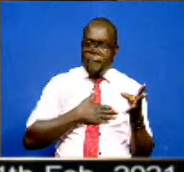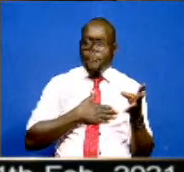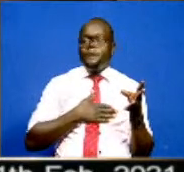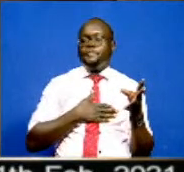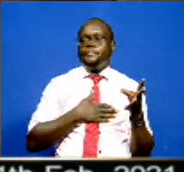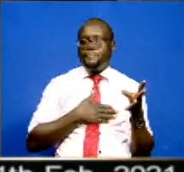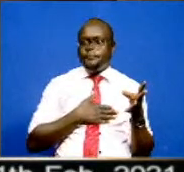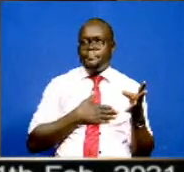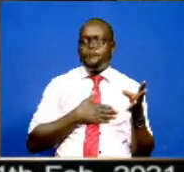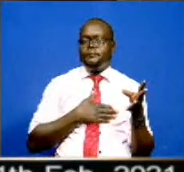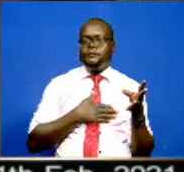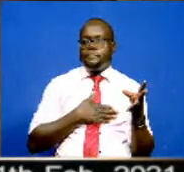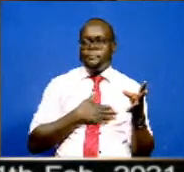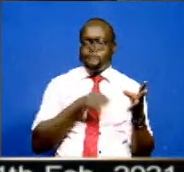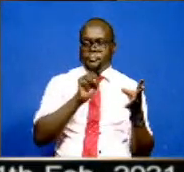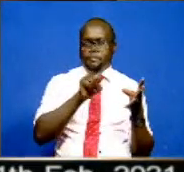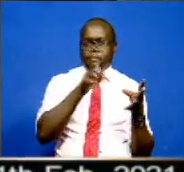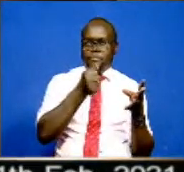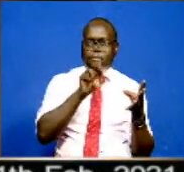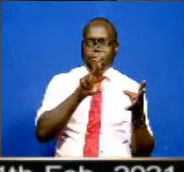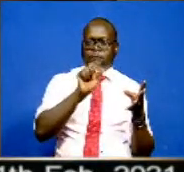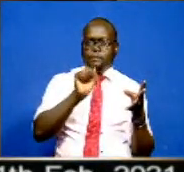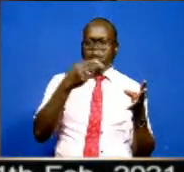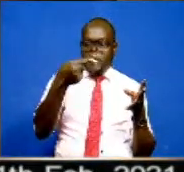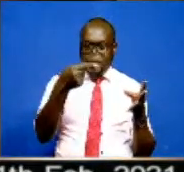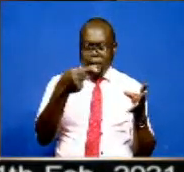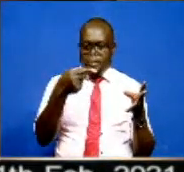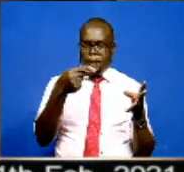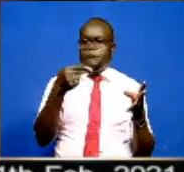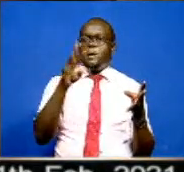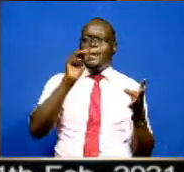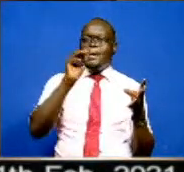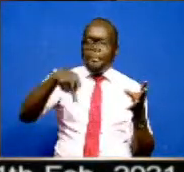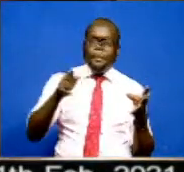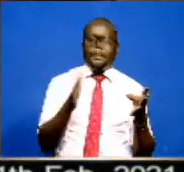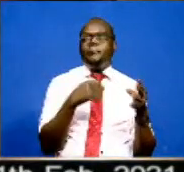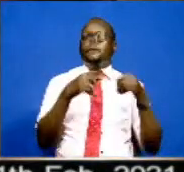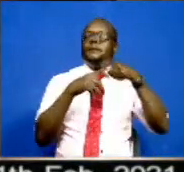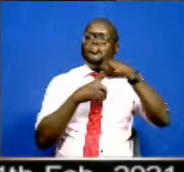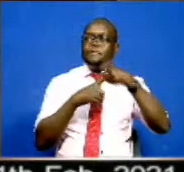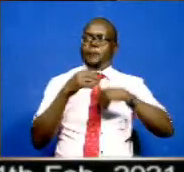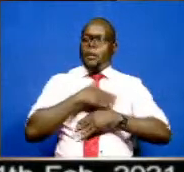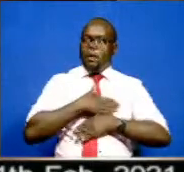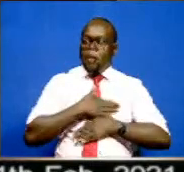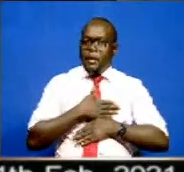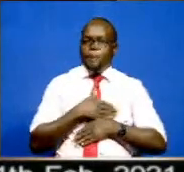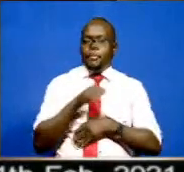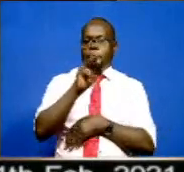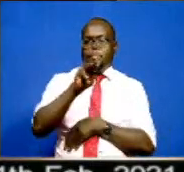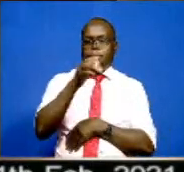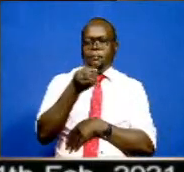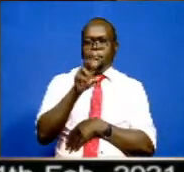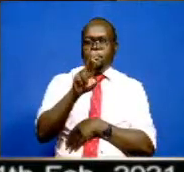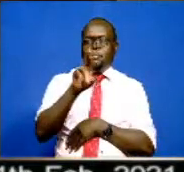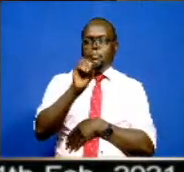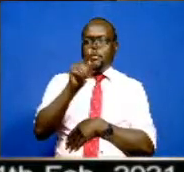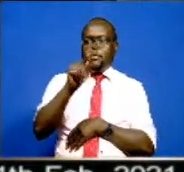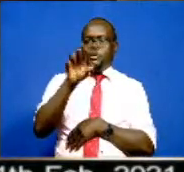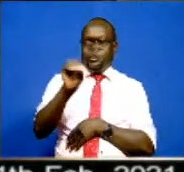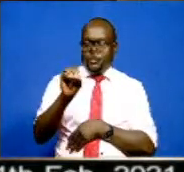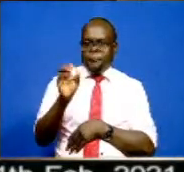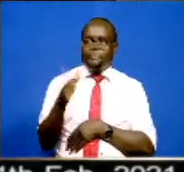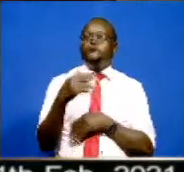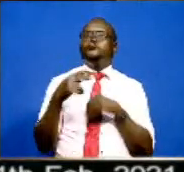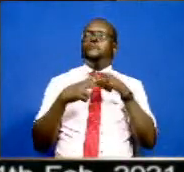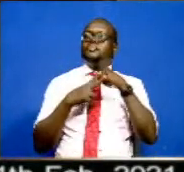MP, the Honorable Sarah Paulata Korere, MP, the Honorable Samuel Moroto Chumer, MP,